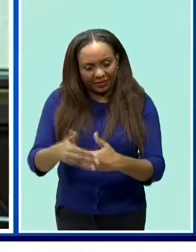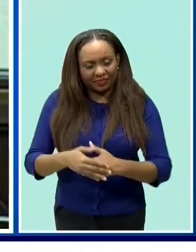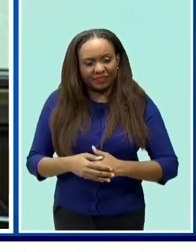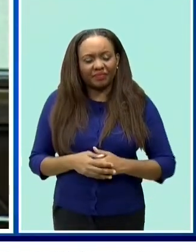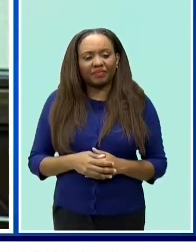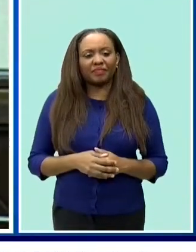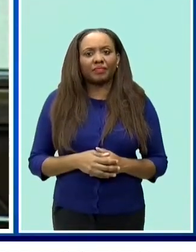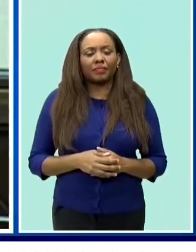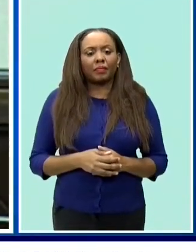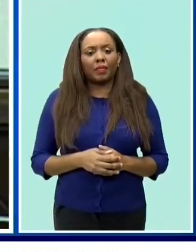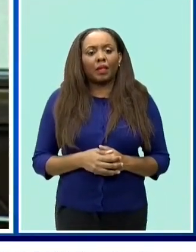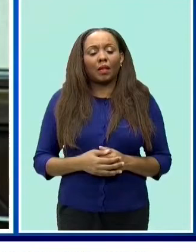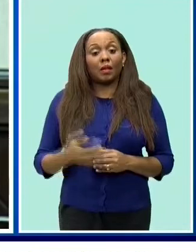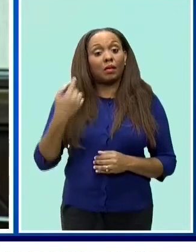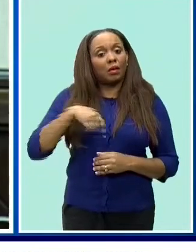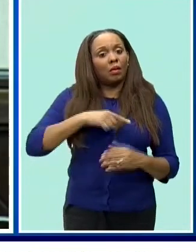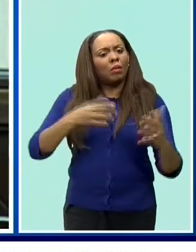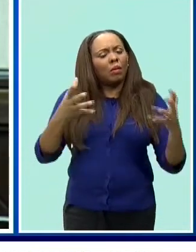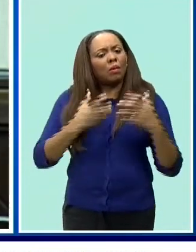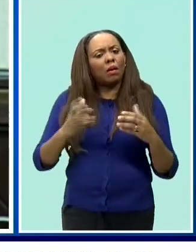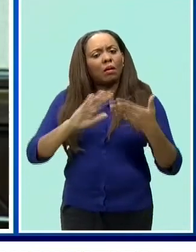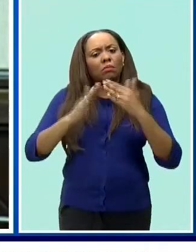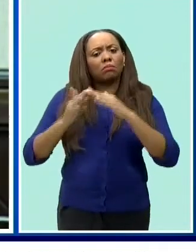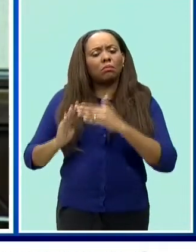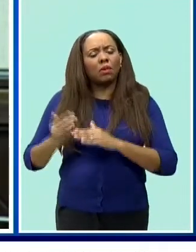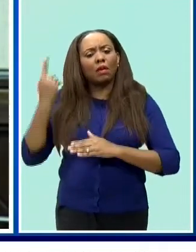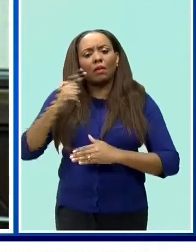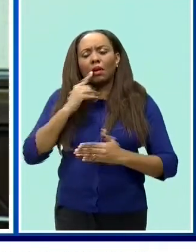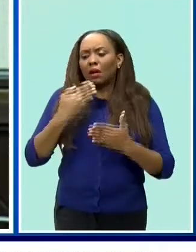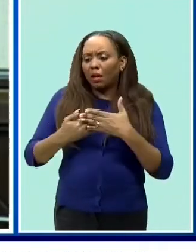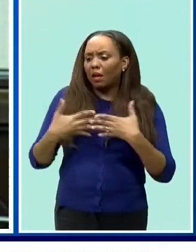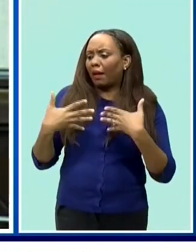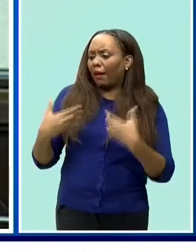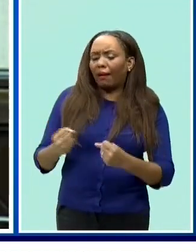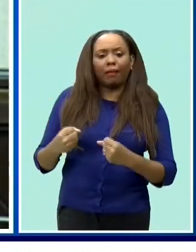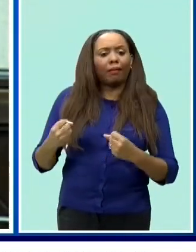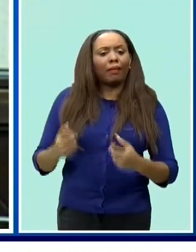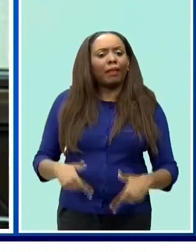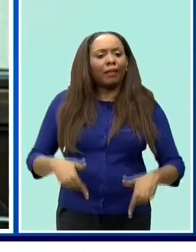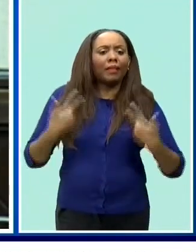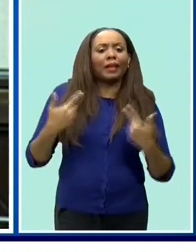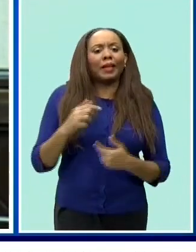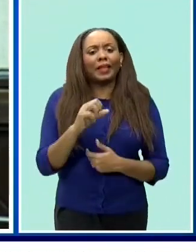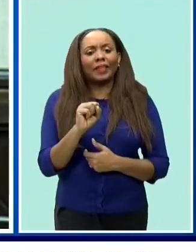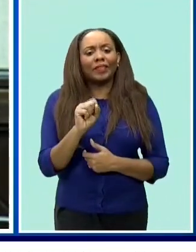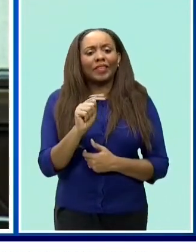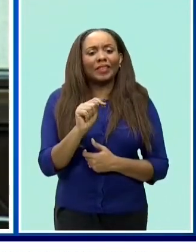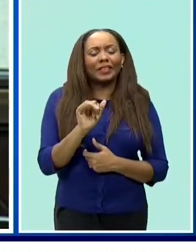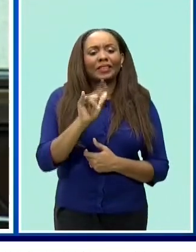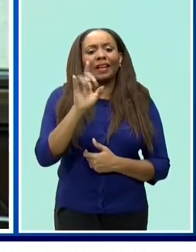Build communities that conduce to healthy family life in Barbados.